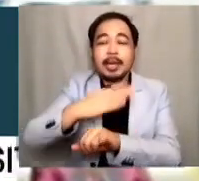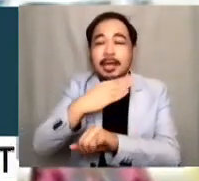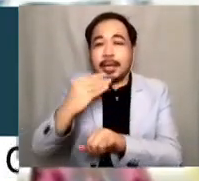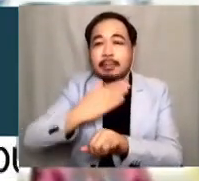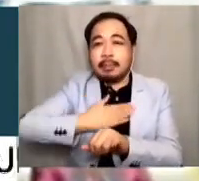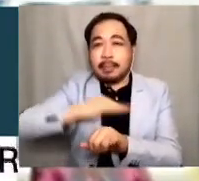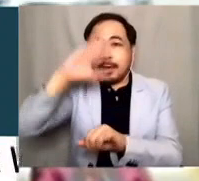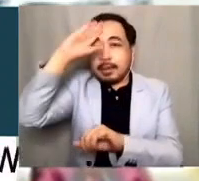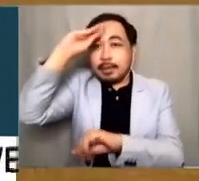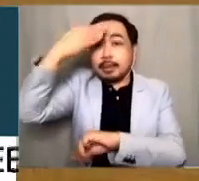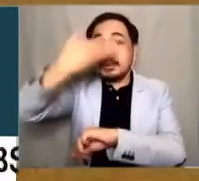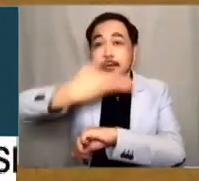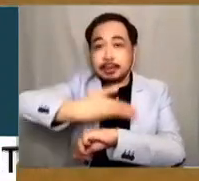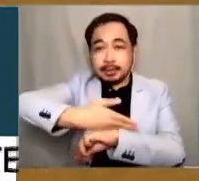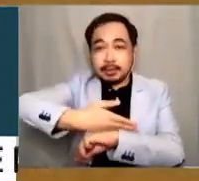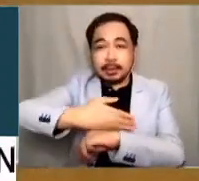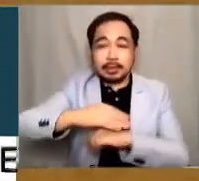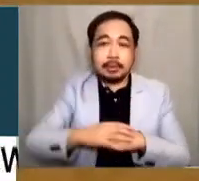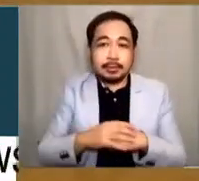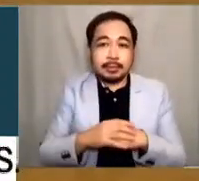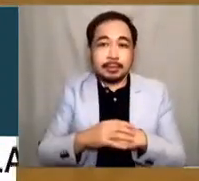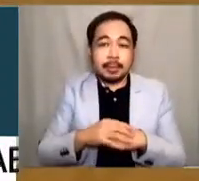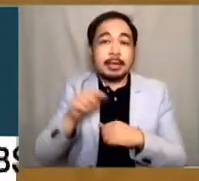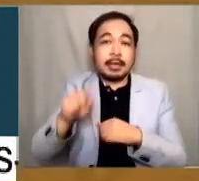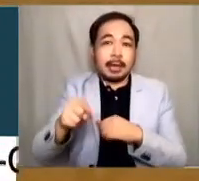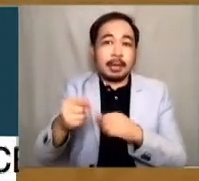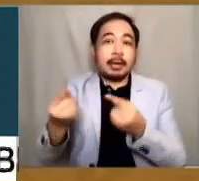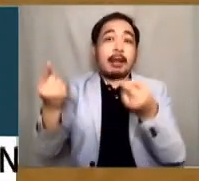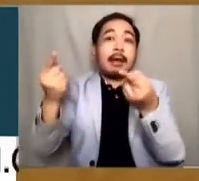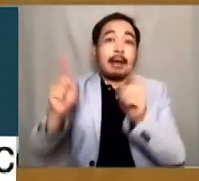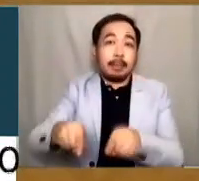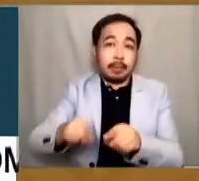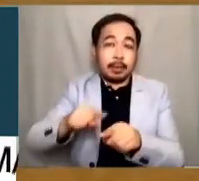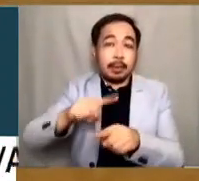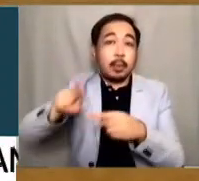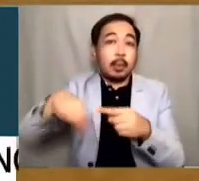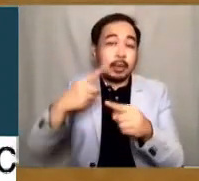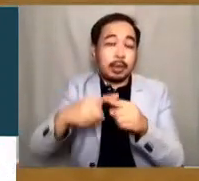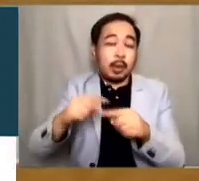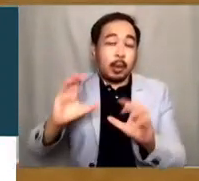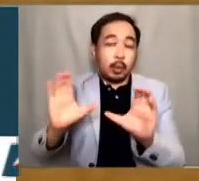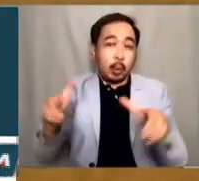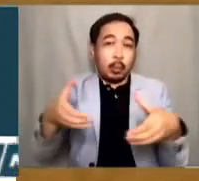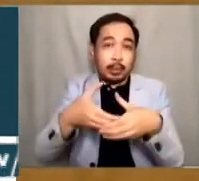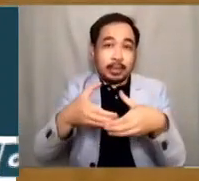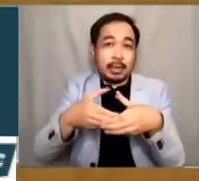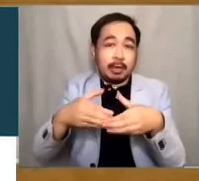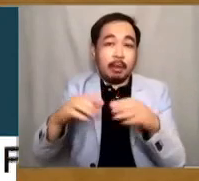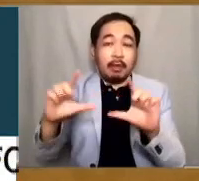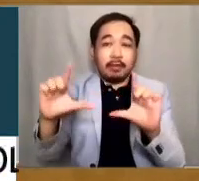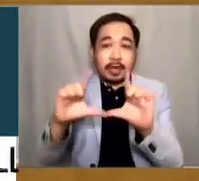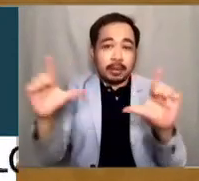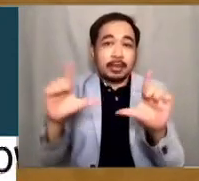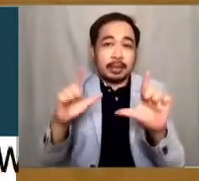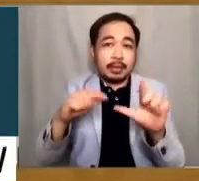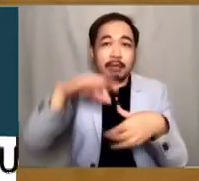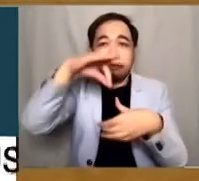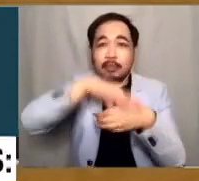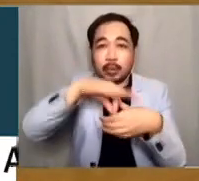This happened after the Committee of Franchise voted 70-11 to